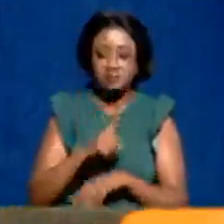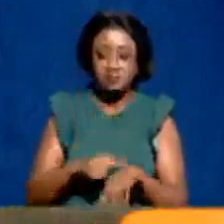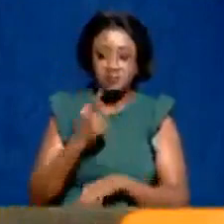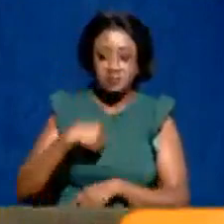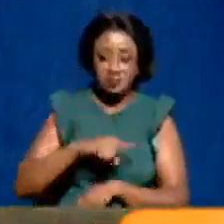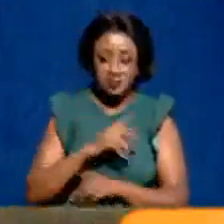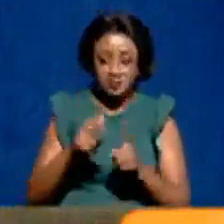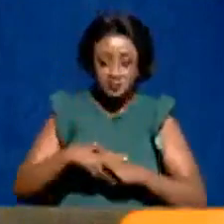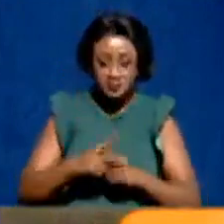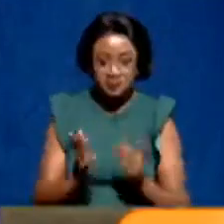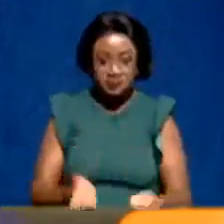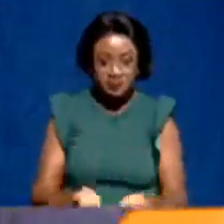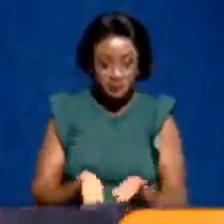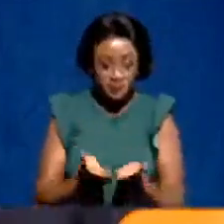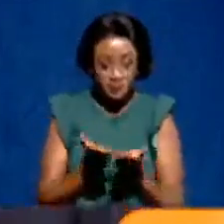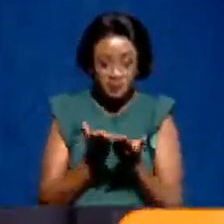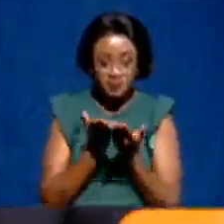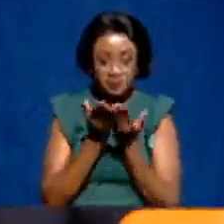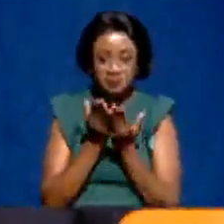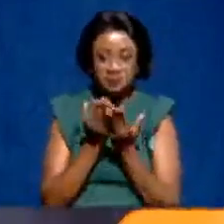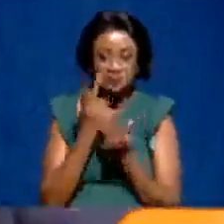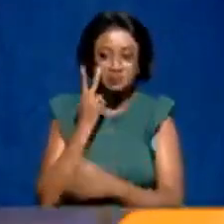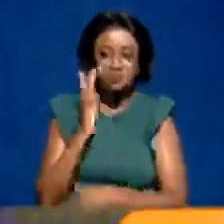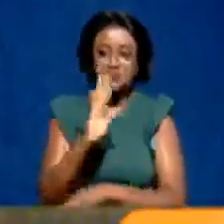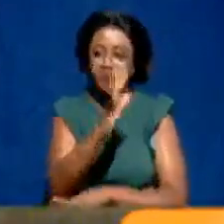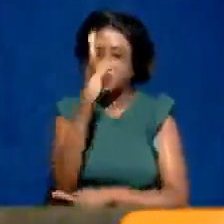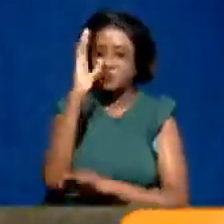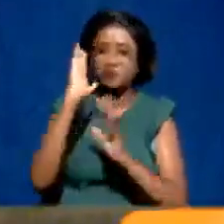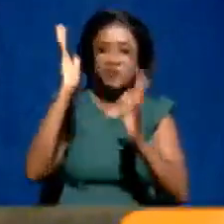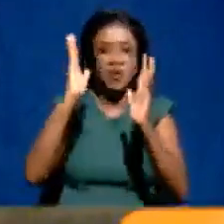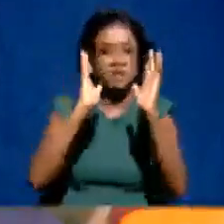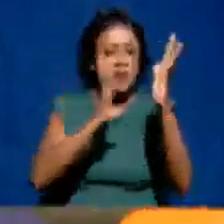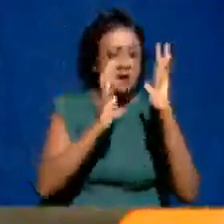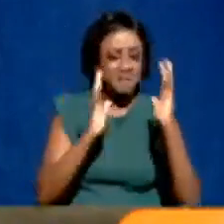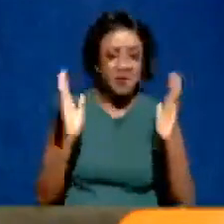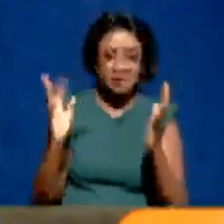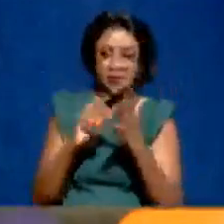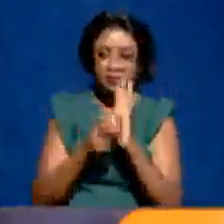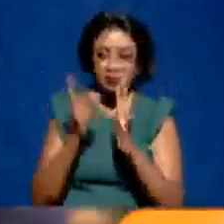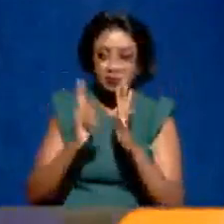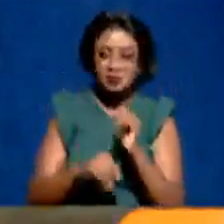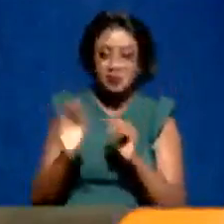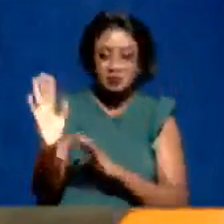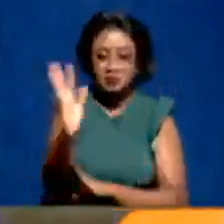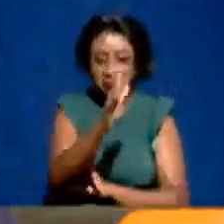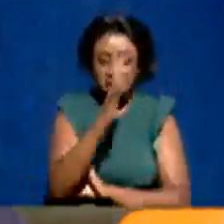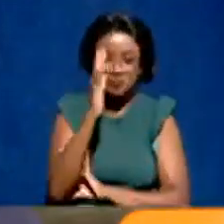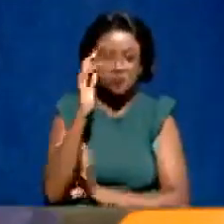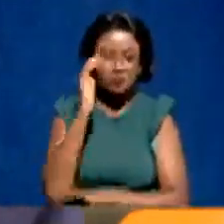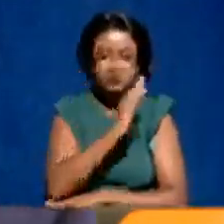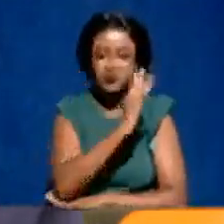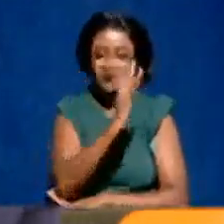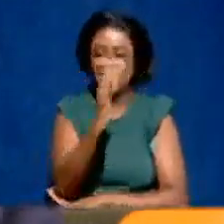kuinuka, tulikuwa katika, ukiangalia kuna miti mikubwa mikubwa hapa eneo. Ina maana ya kwamba hii eneo likuwa na msitu mkubwa, tena